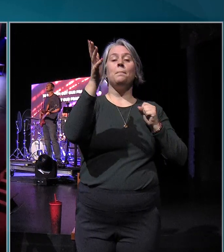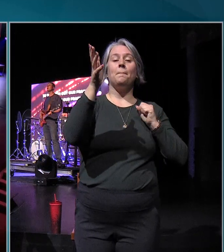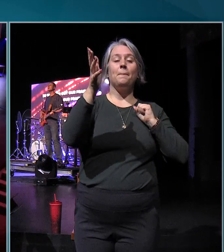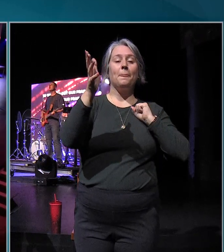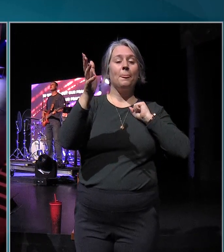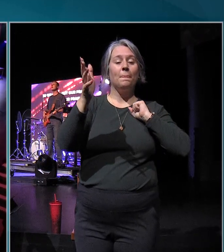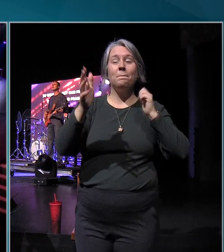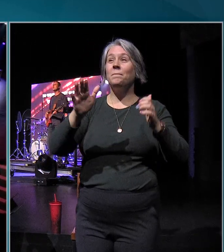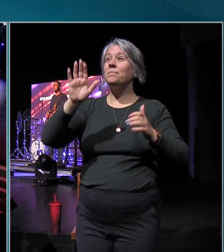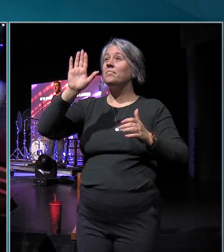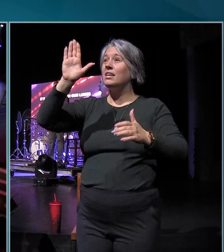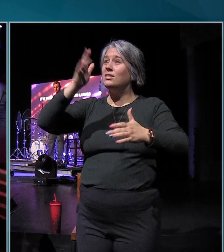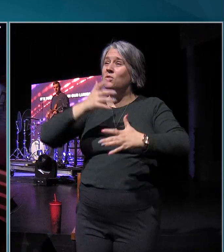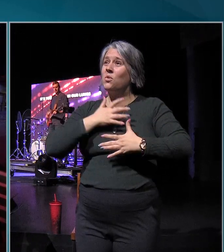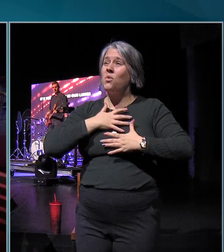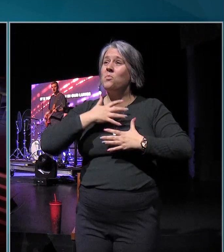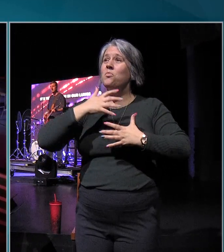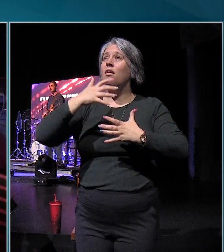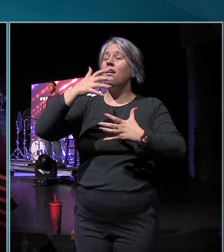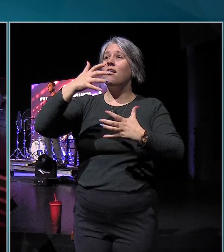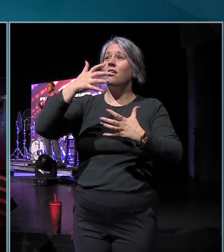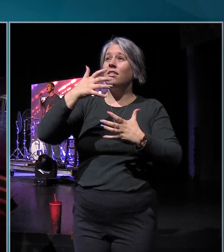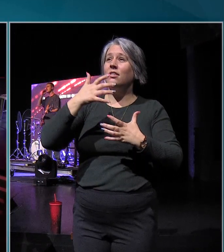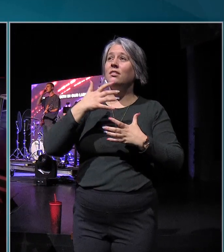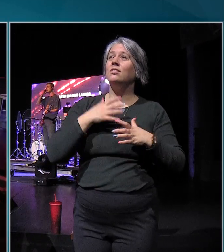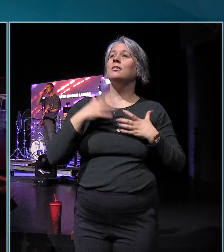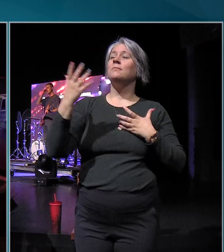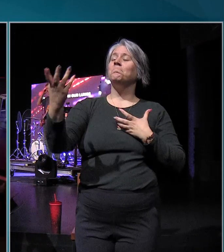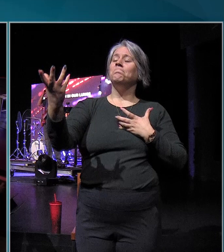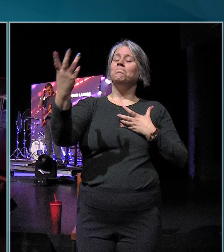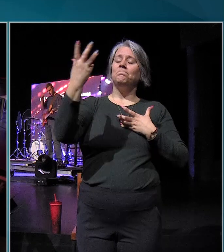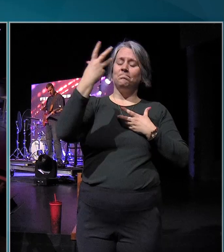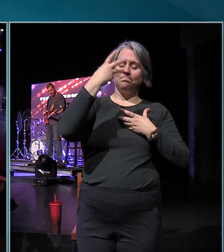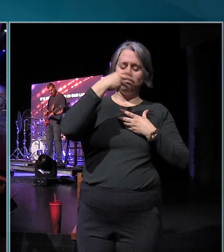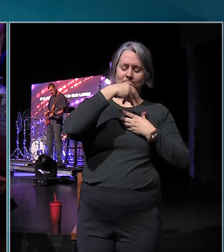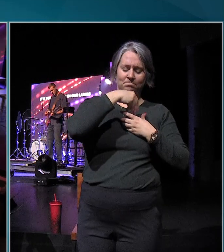with your breath. He's your bed.